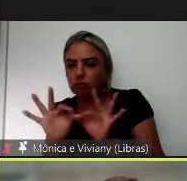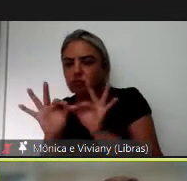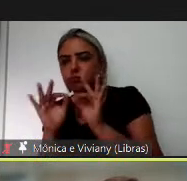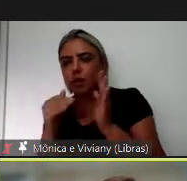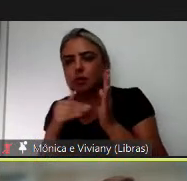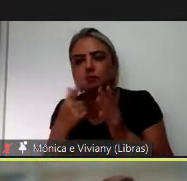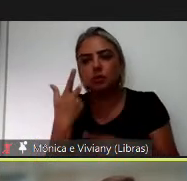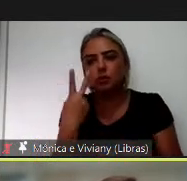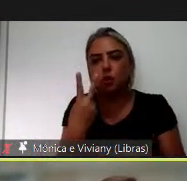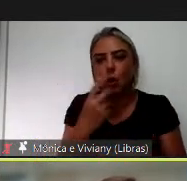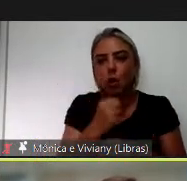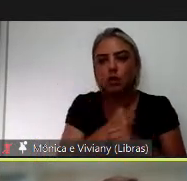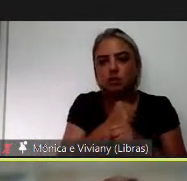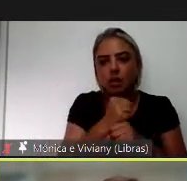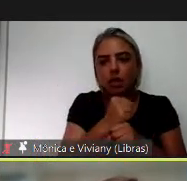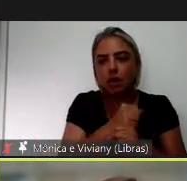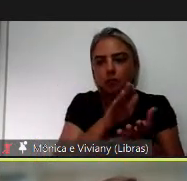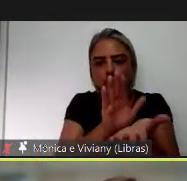materials that are